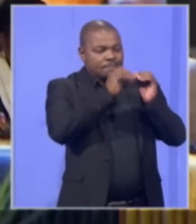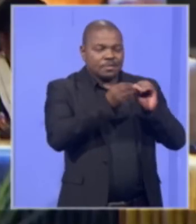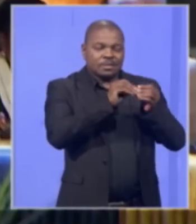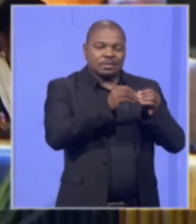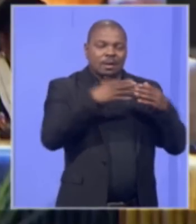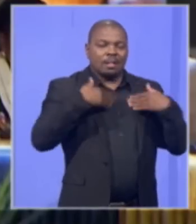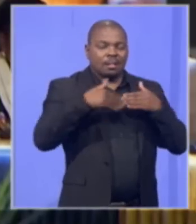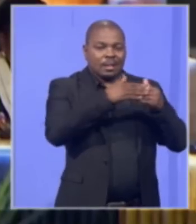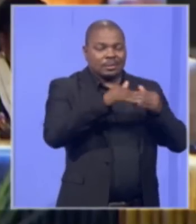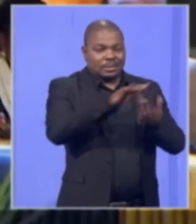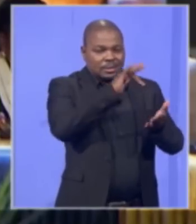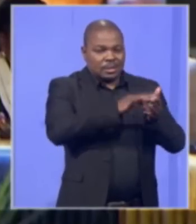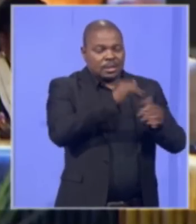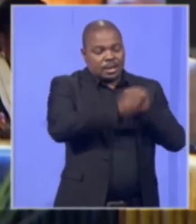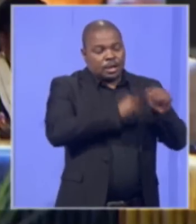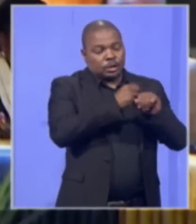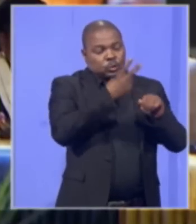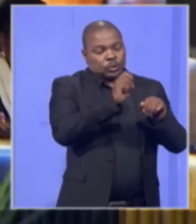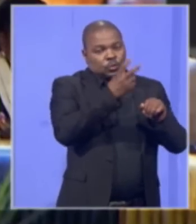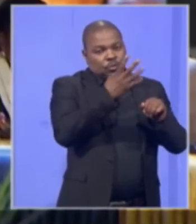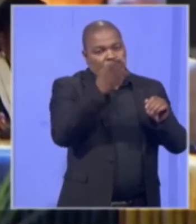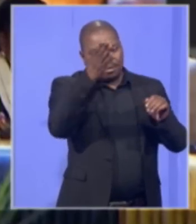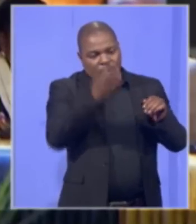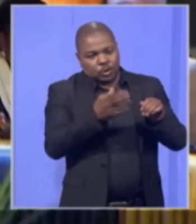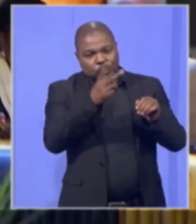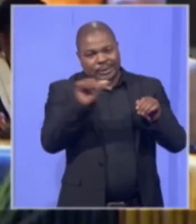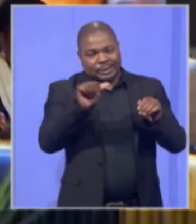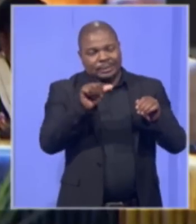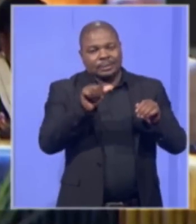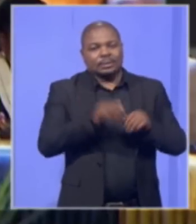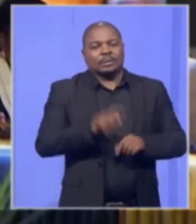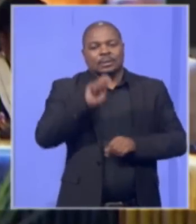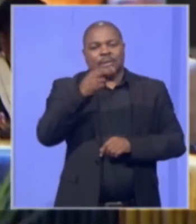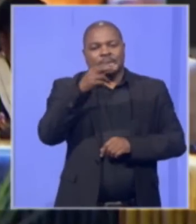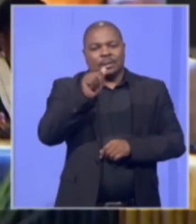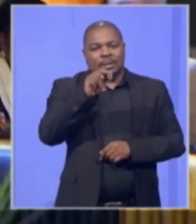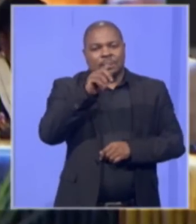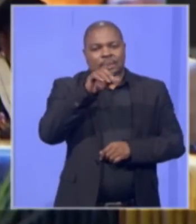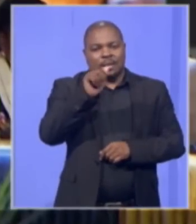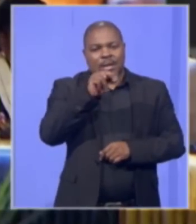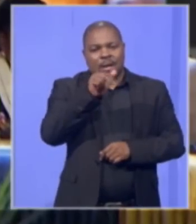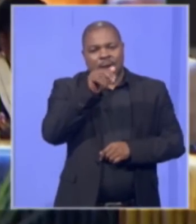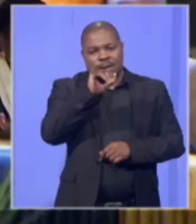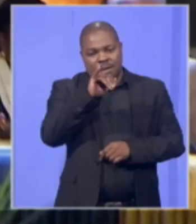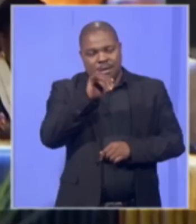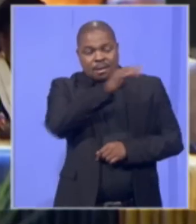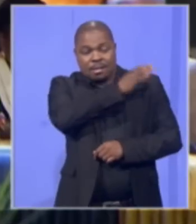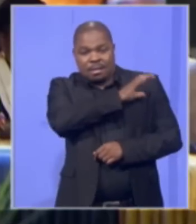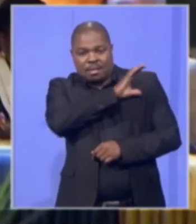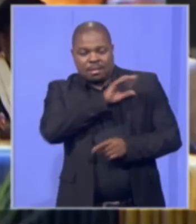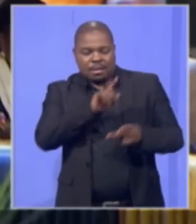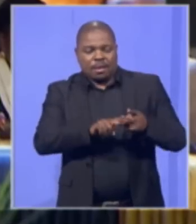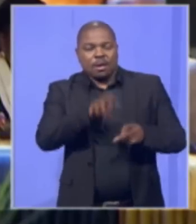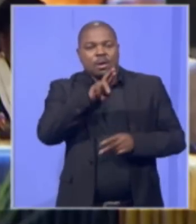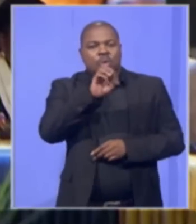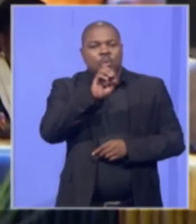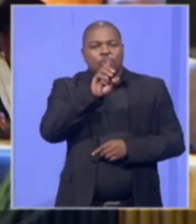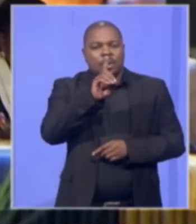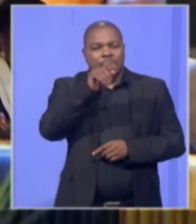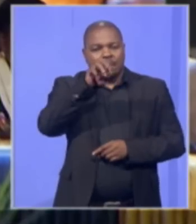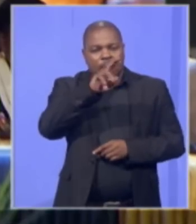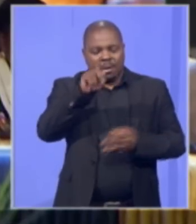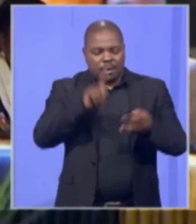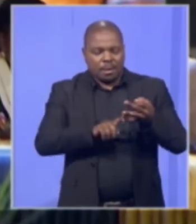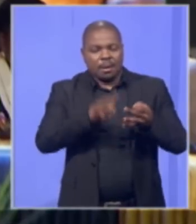in the 2025-26 financial year. Tandanani Clinic in Velcom, Reda Park Clinic in Velcom,